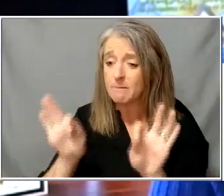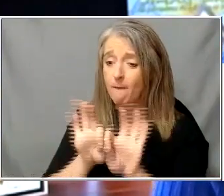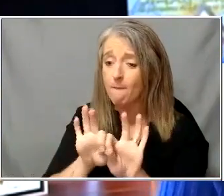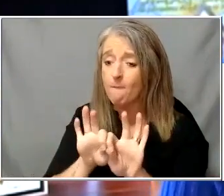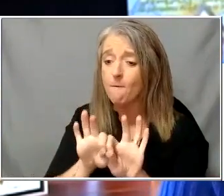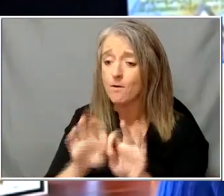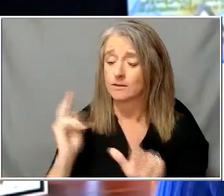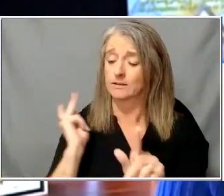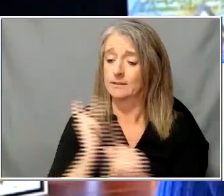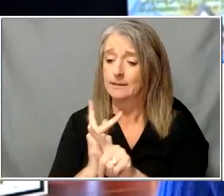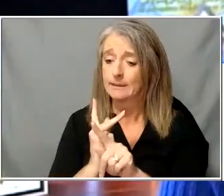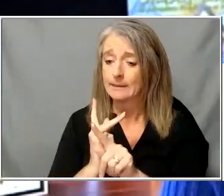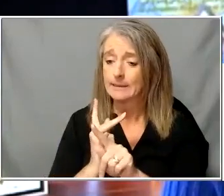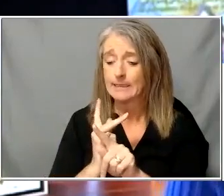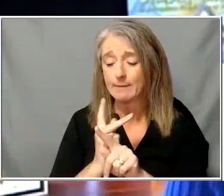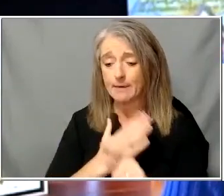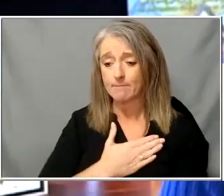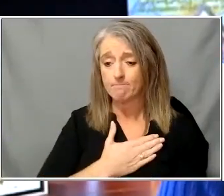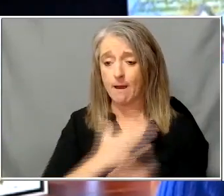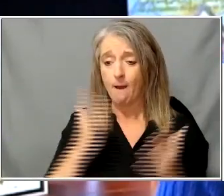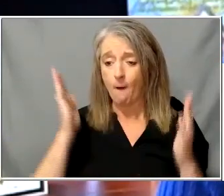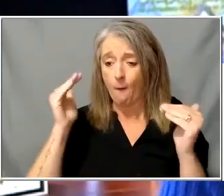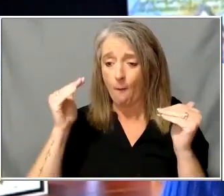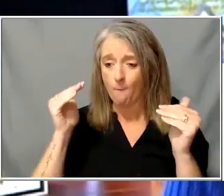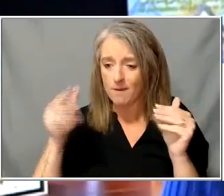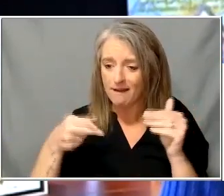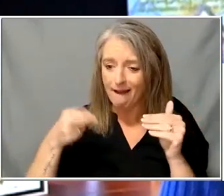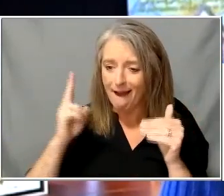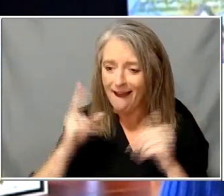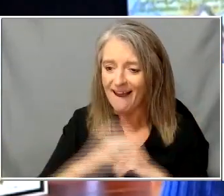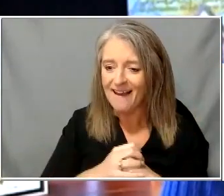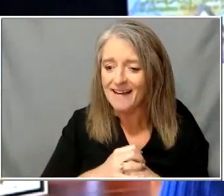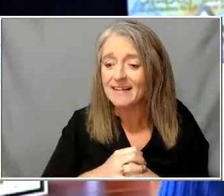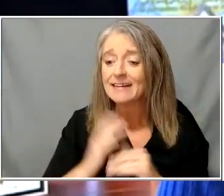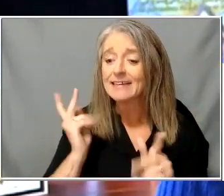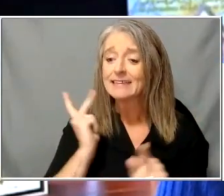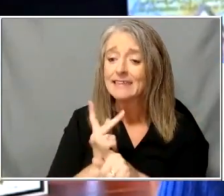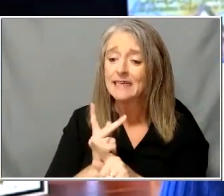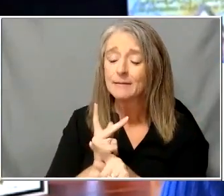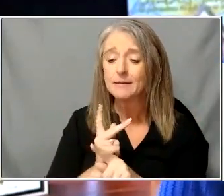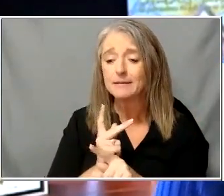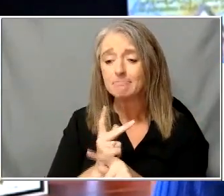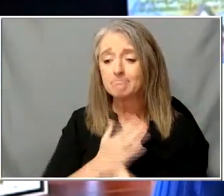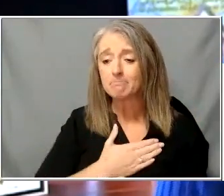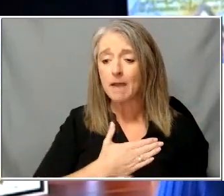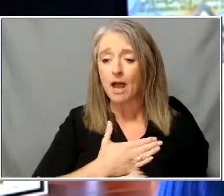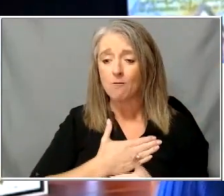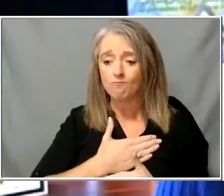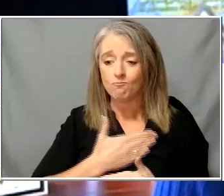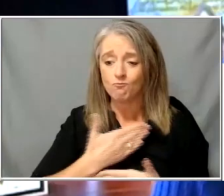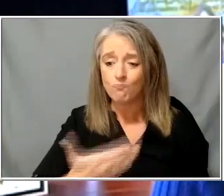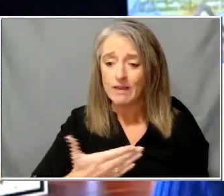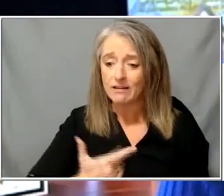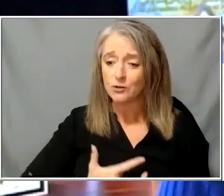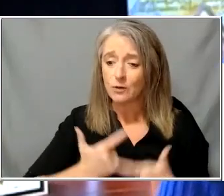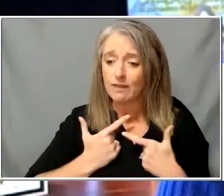keeping my hope up, to keeping my will up to live.